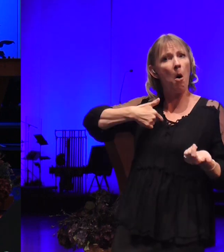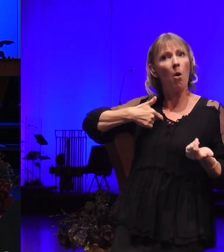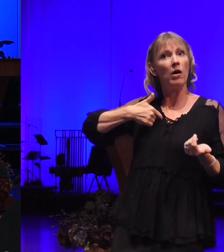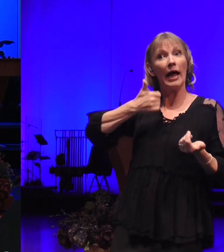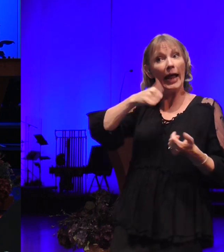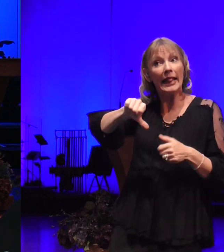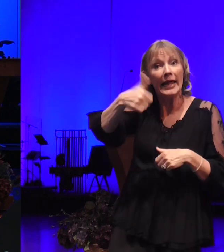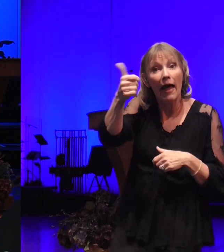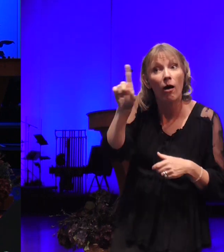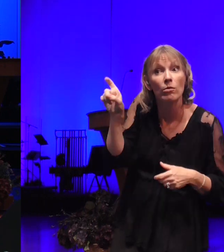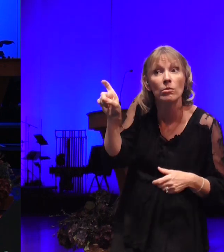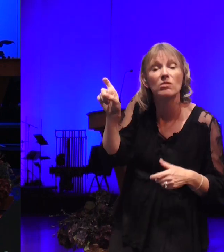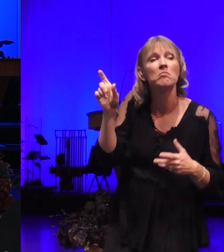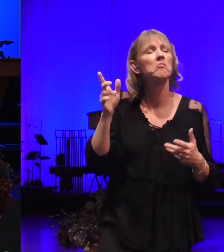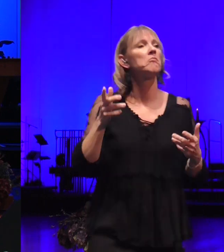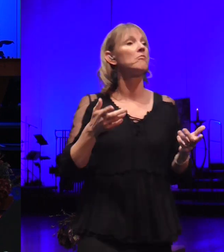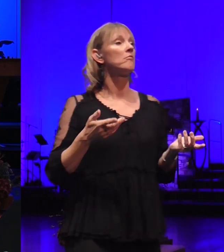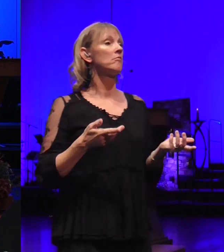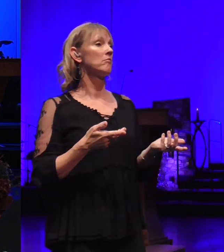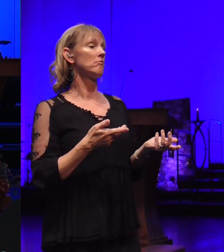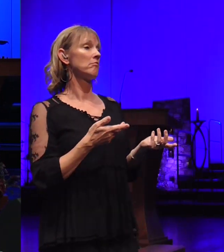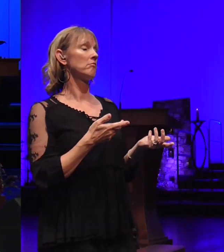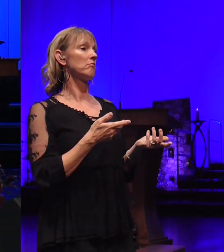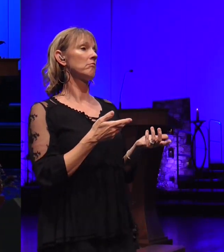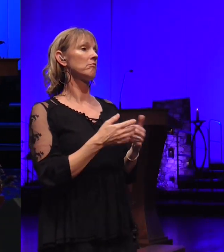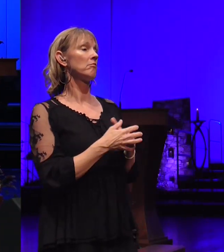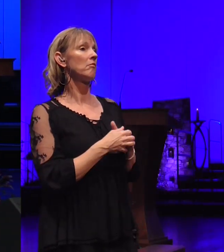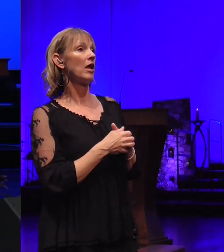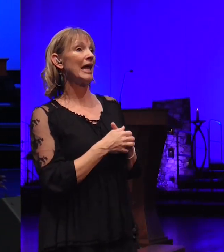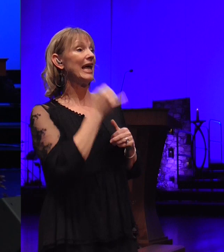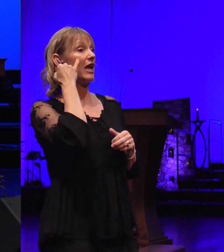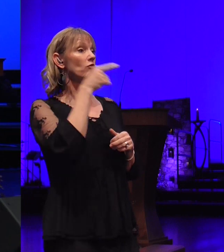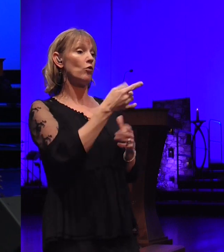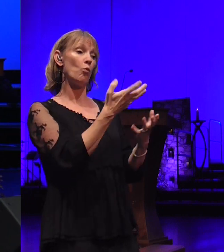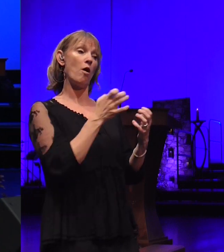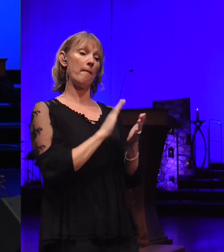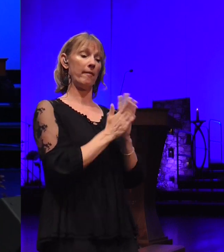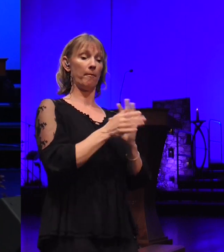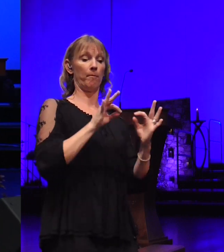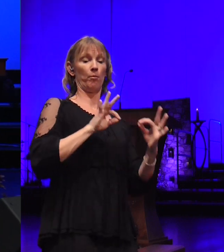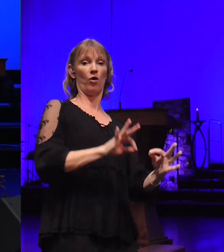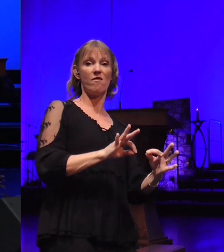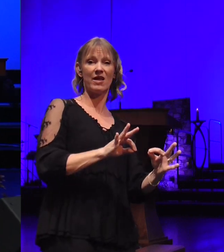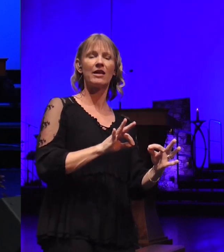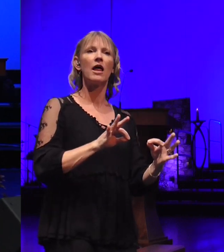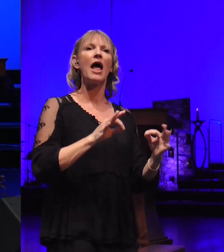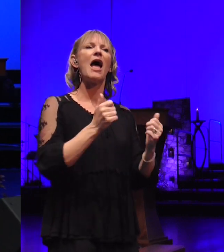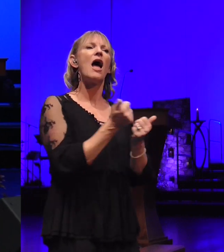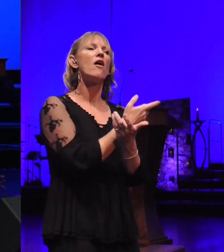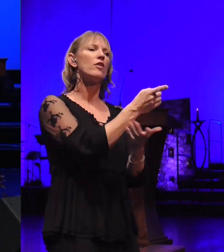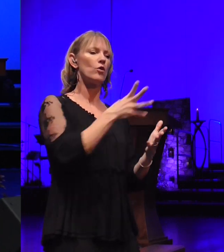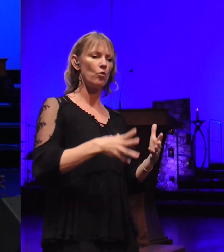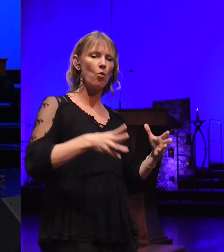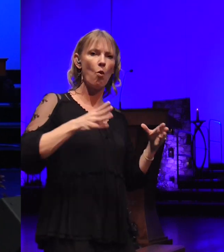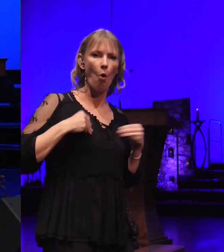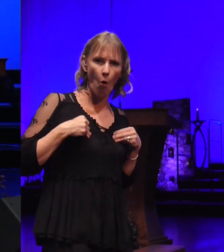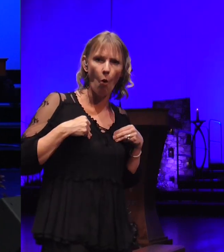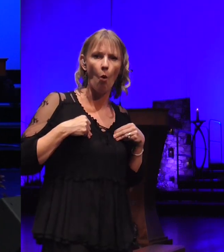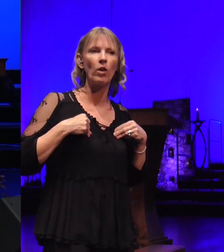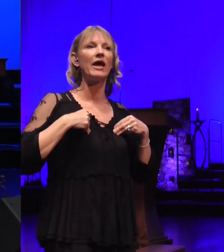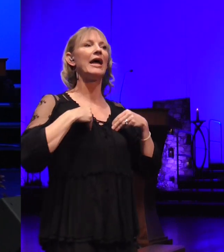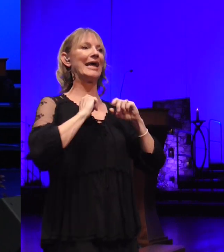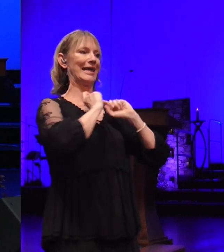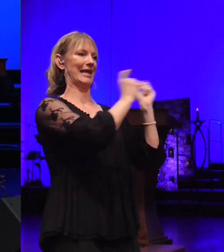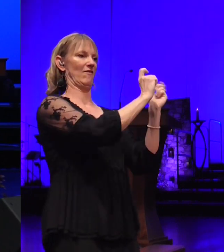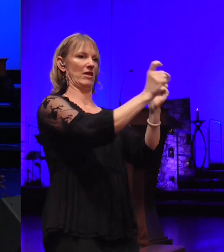there anything else?" And he says, Jesus back to him, "If you want to be perfect, take everything you own, give it to